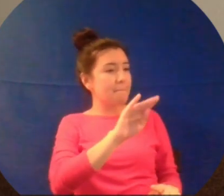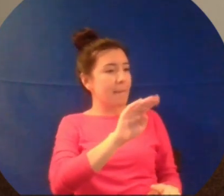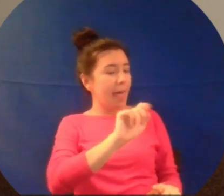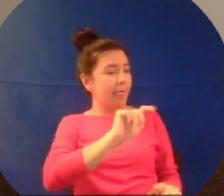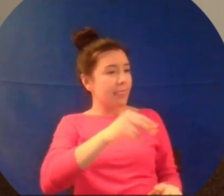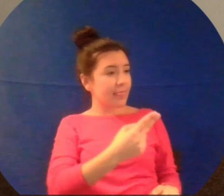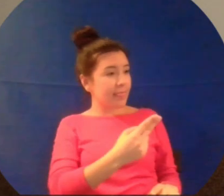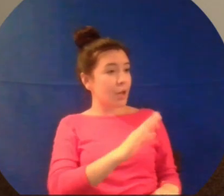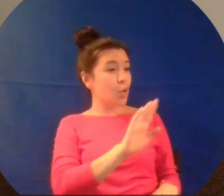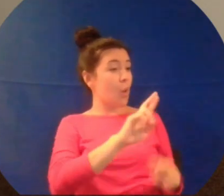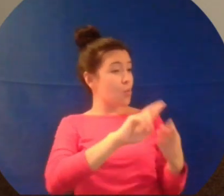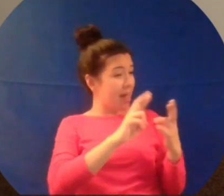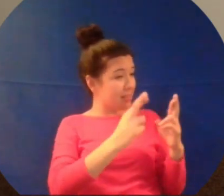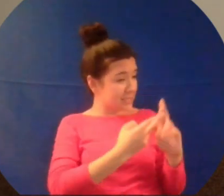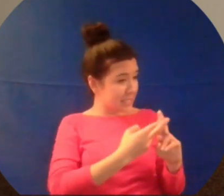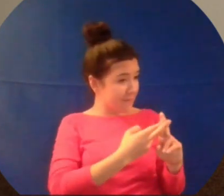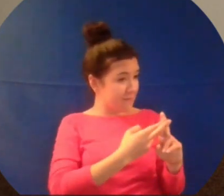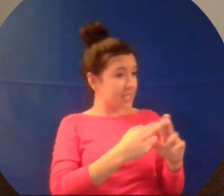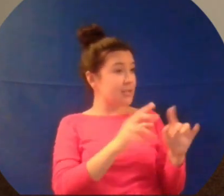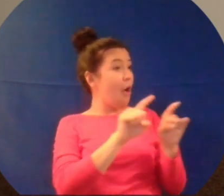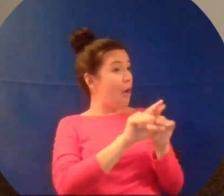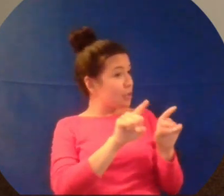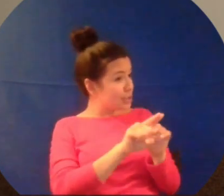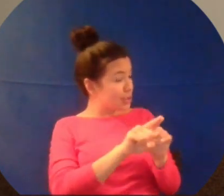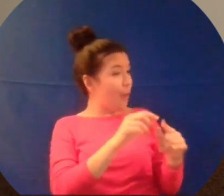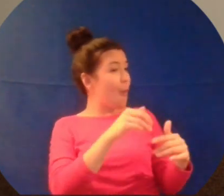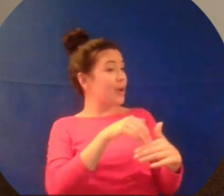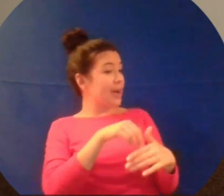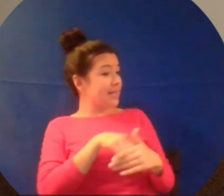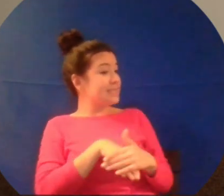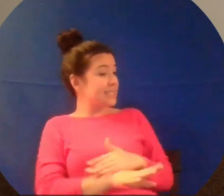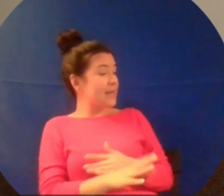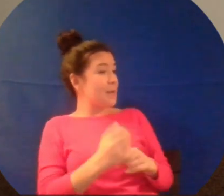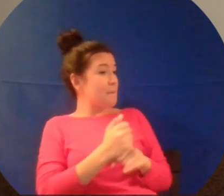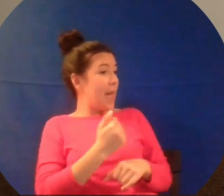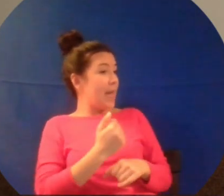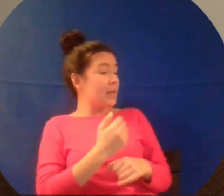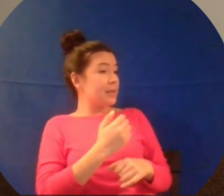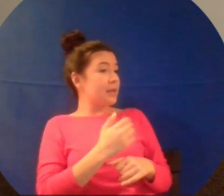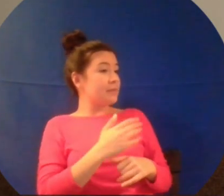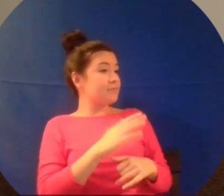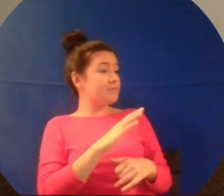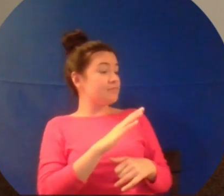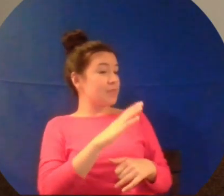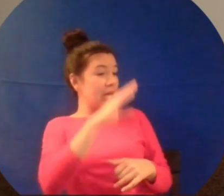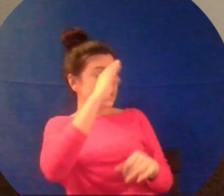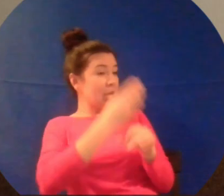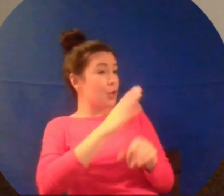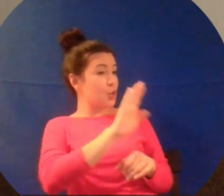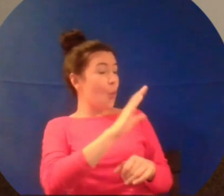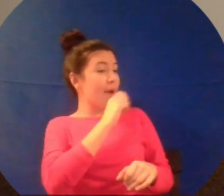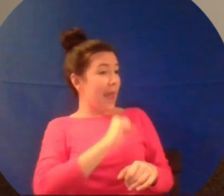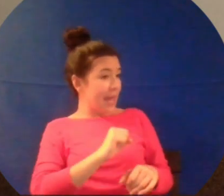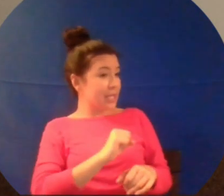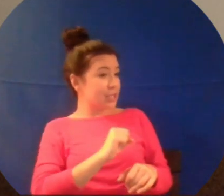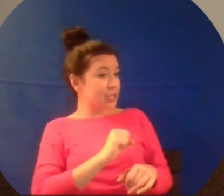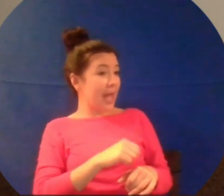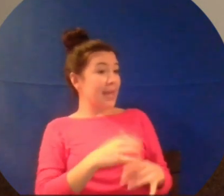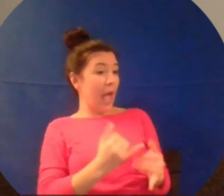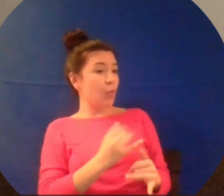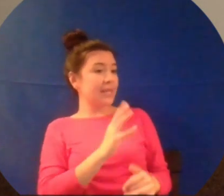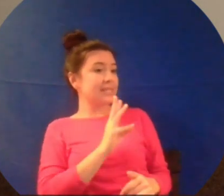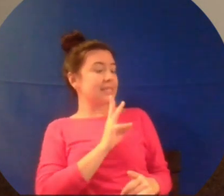relative, has also conceived a son in her old age. And this is the sixth month for her who